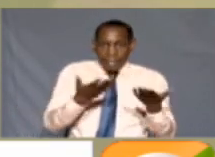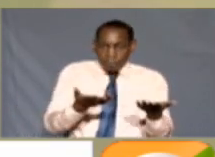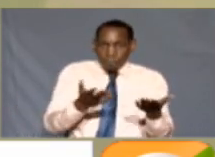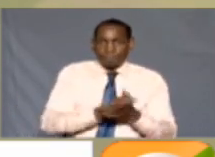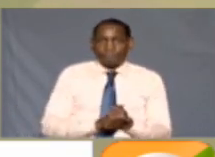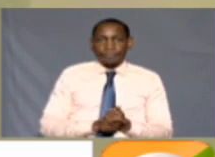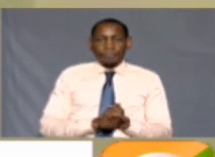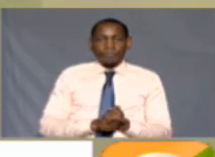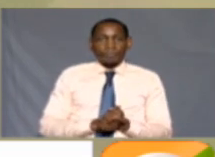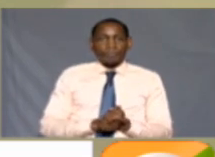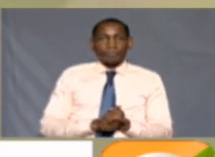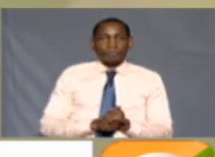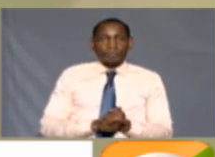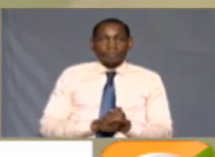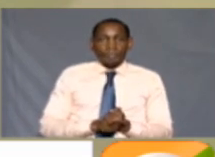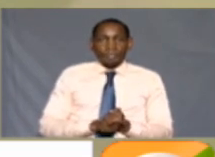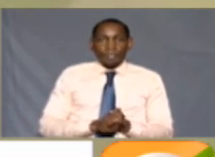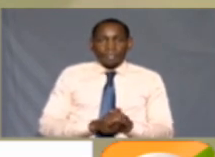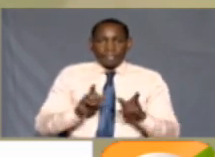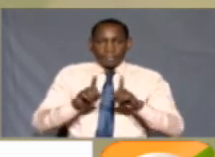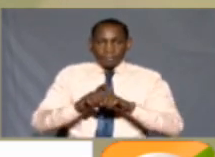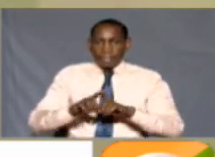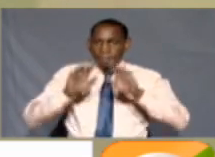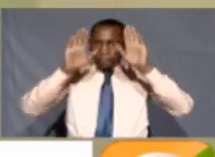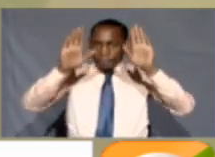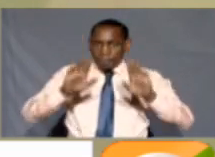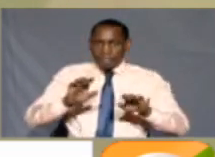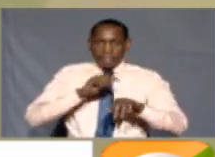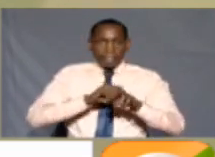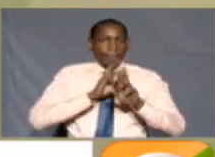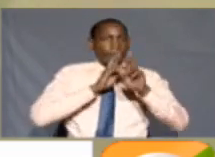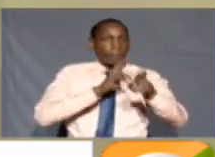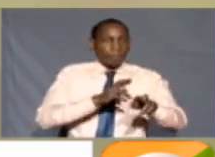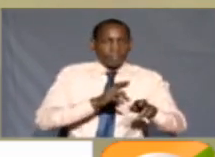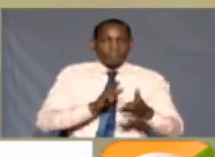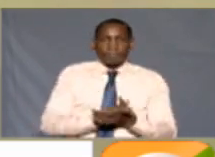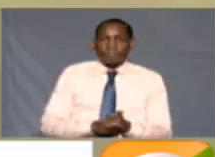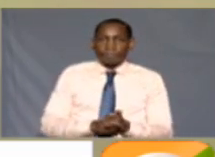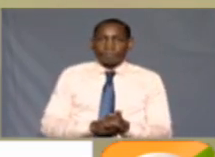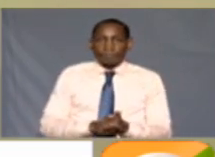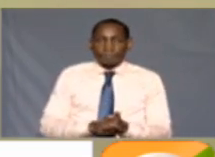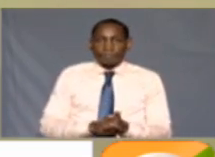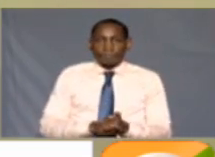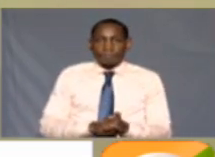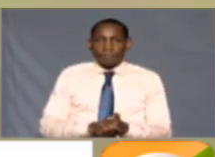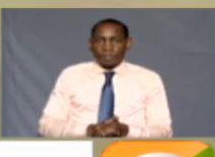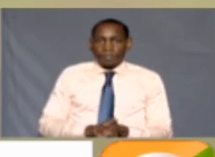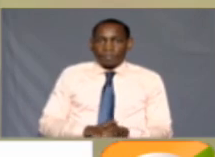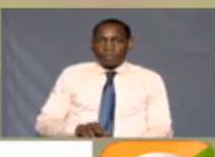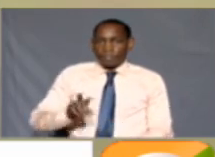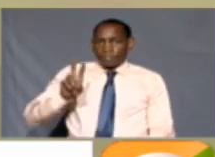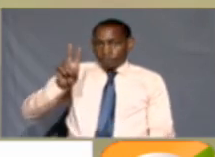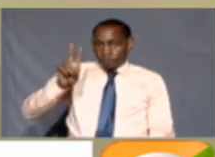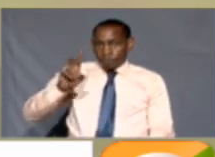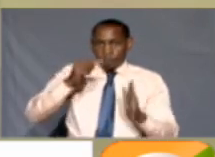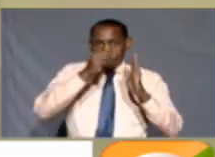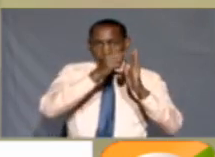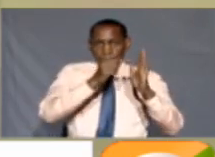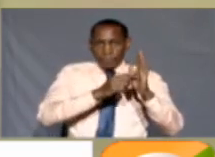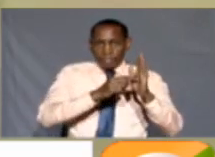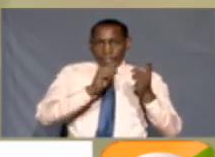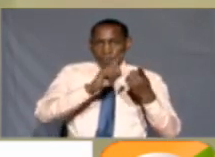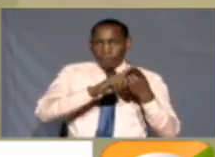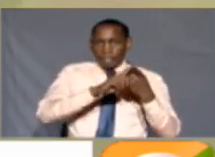exist and the importance of whistleblowing. Yeah. Trevor, if I may just give you some two important points. One is